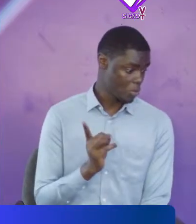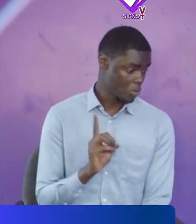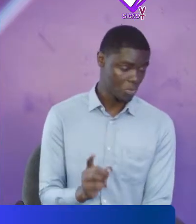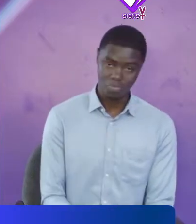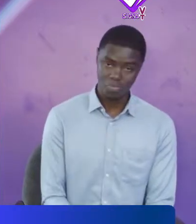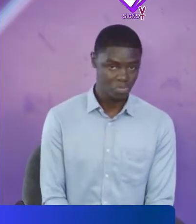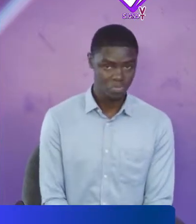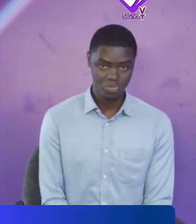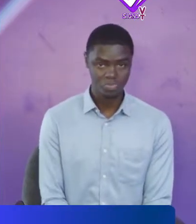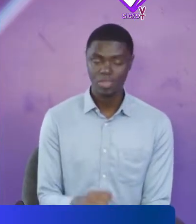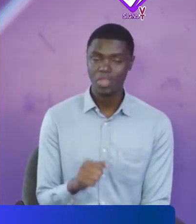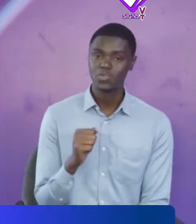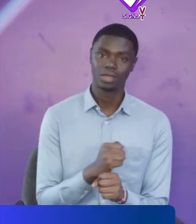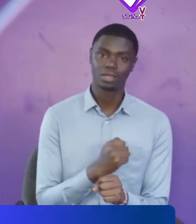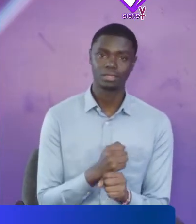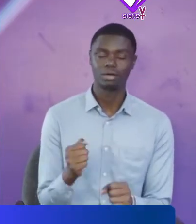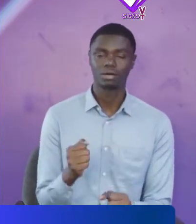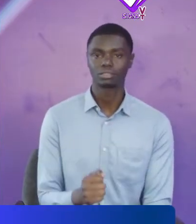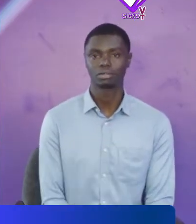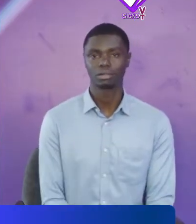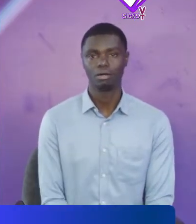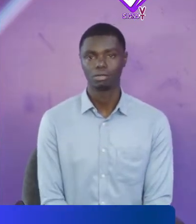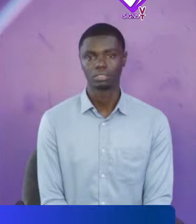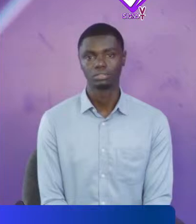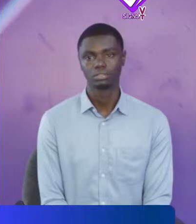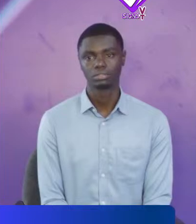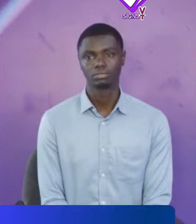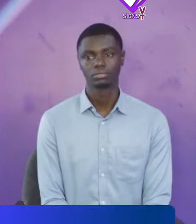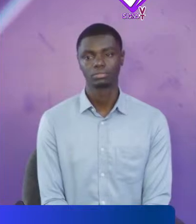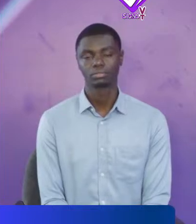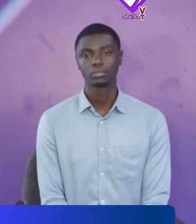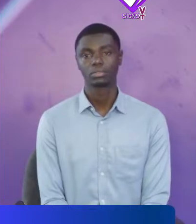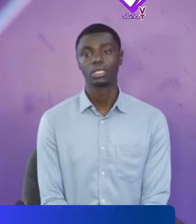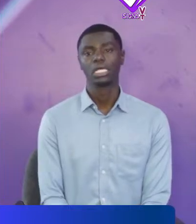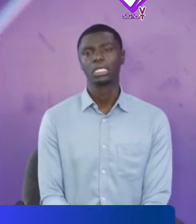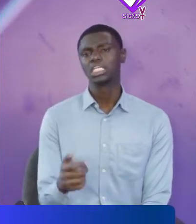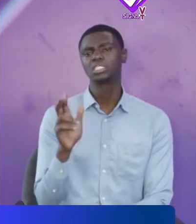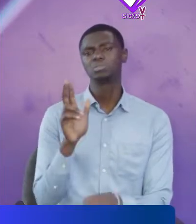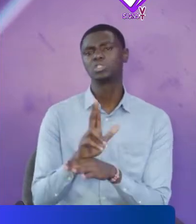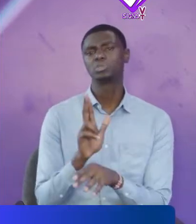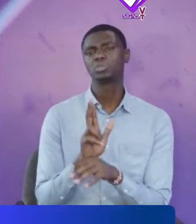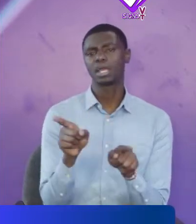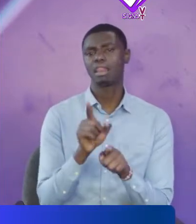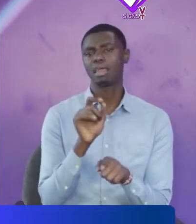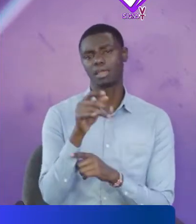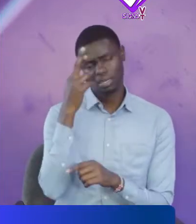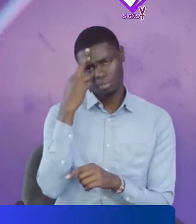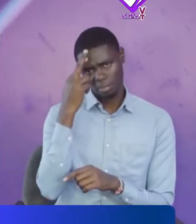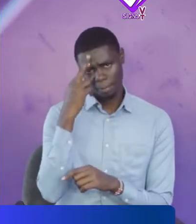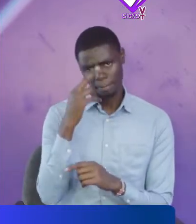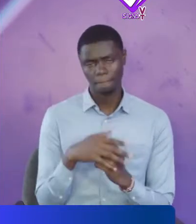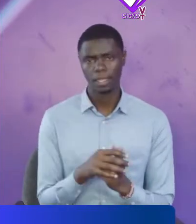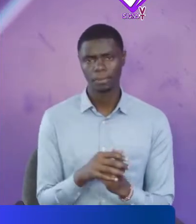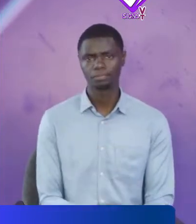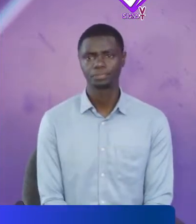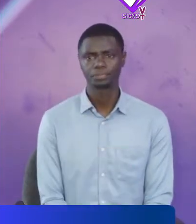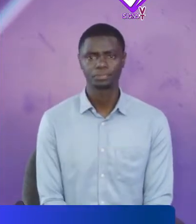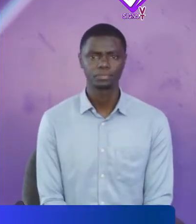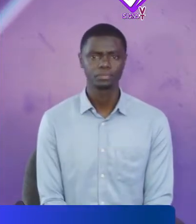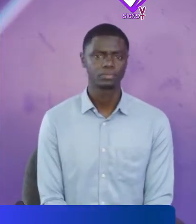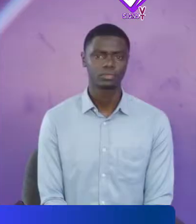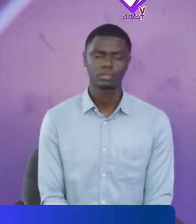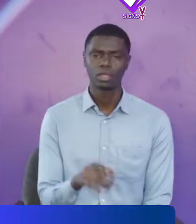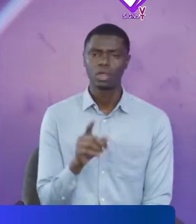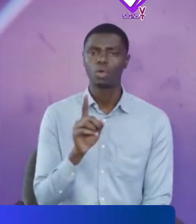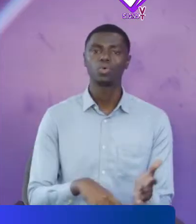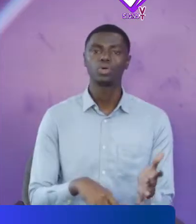it. You cannot. Yeah. So it's been used like that. And remember that what is so